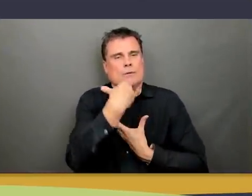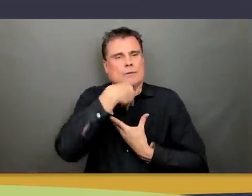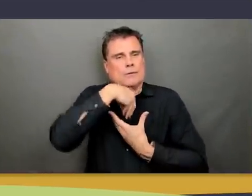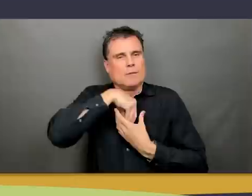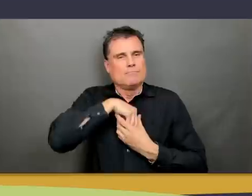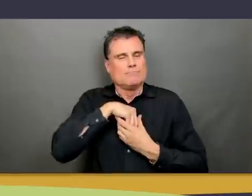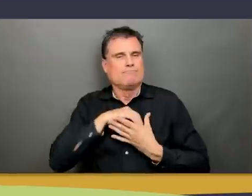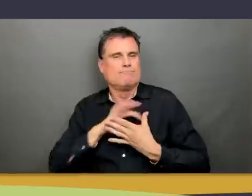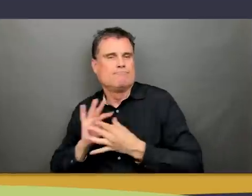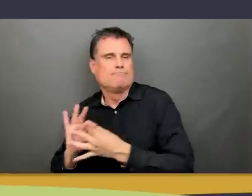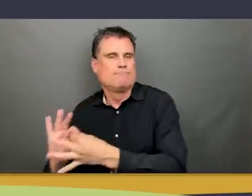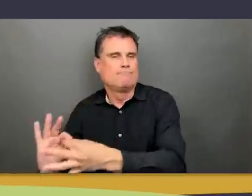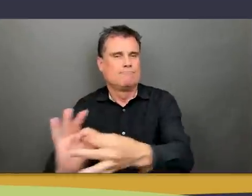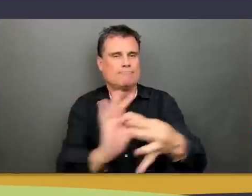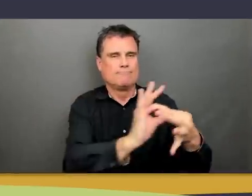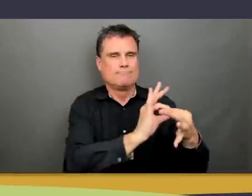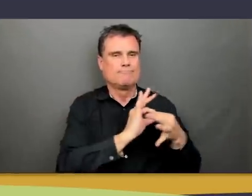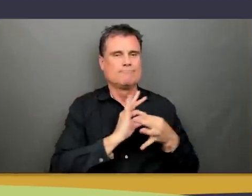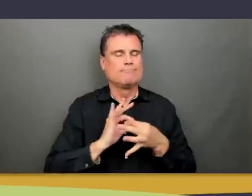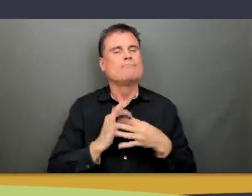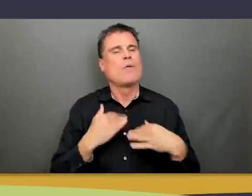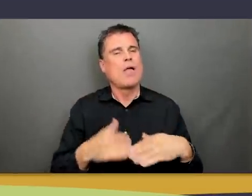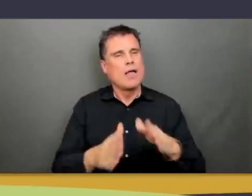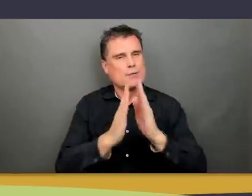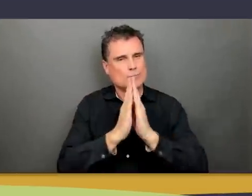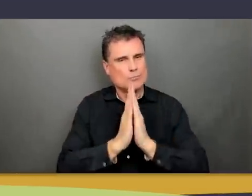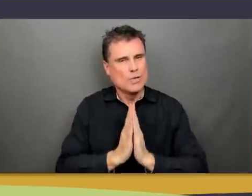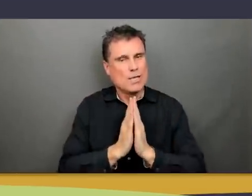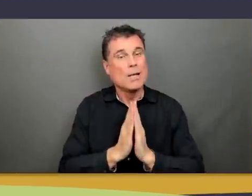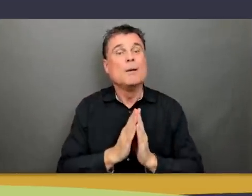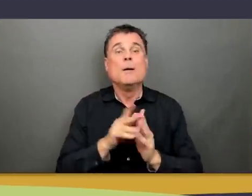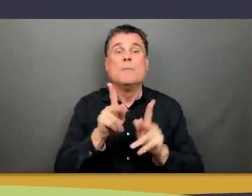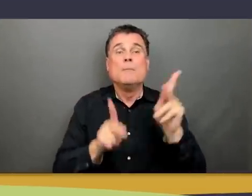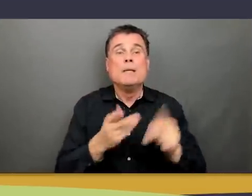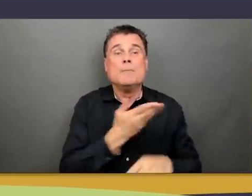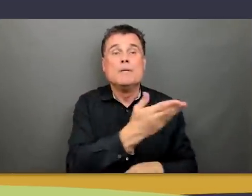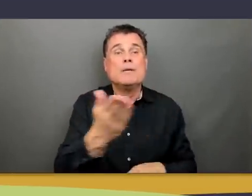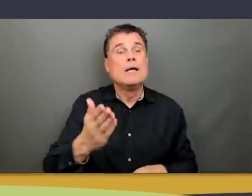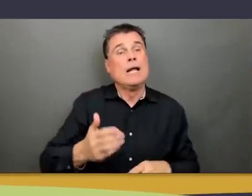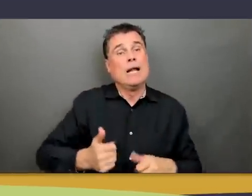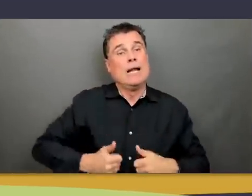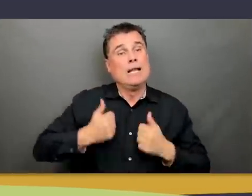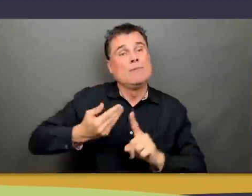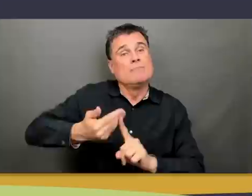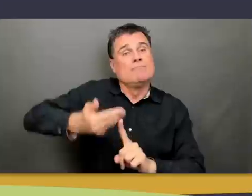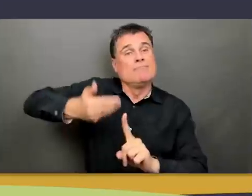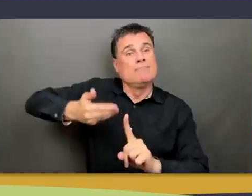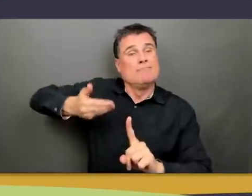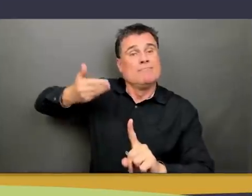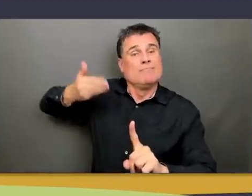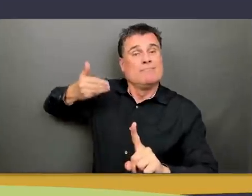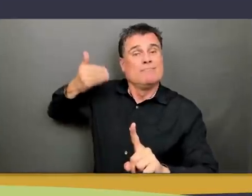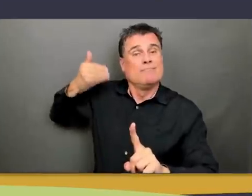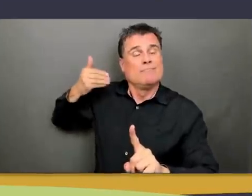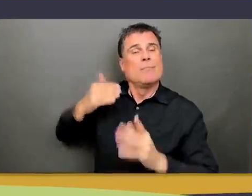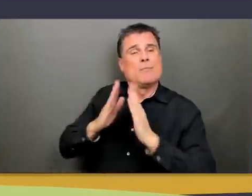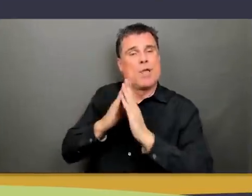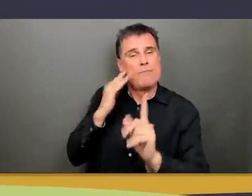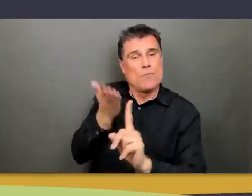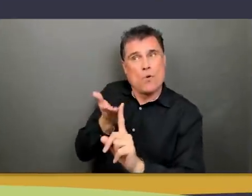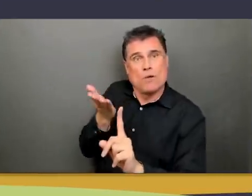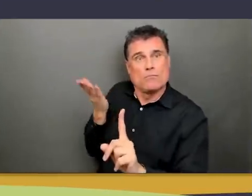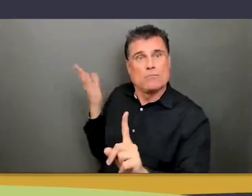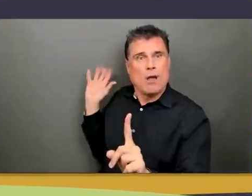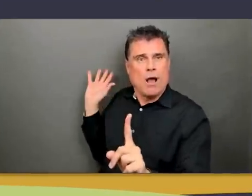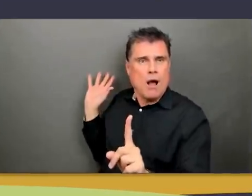again, because I don't know where you are, if you're at home or you're in your office, to give you that prayer to be with you if you need to travel home,